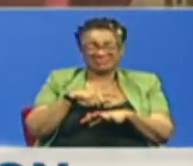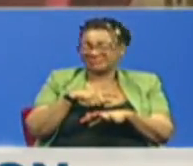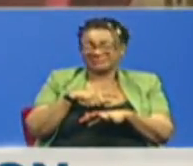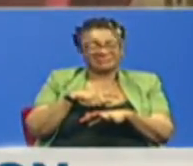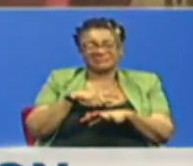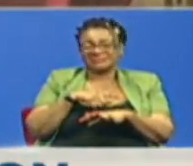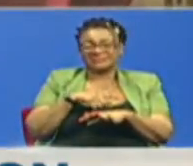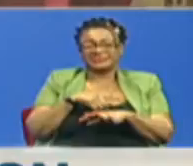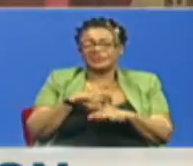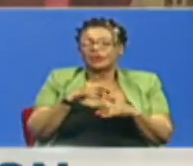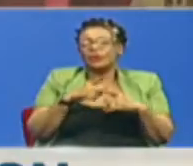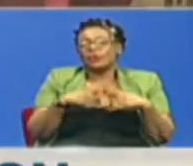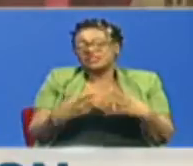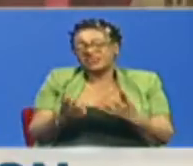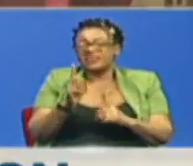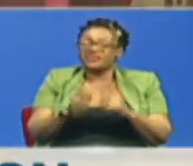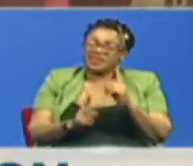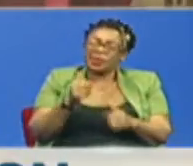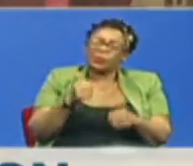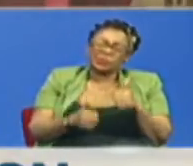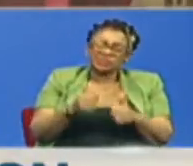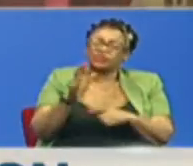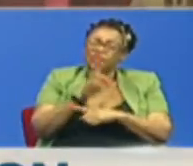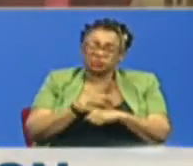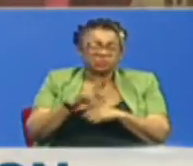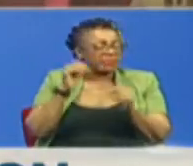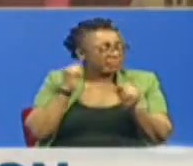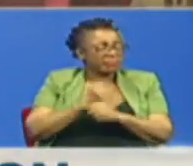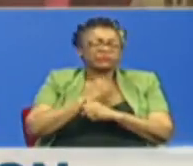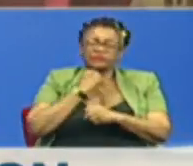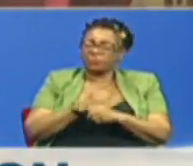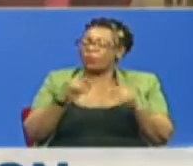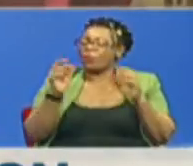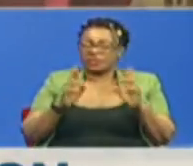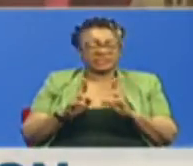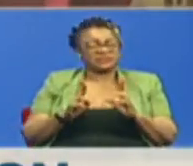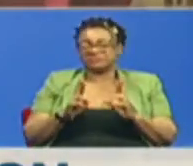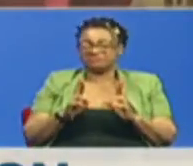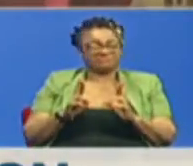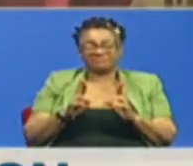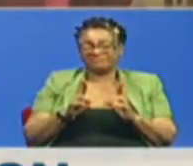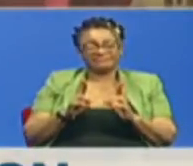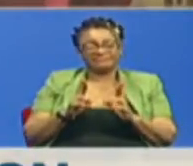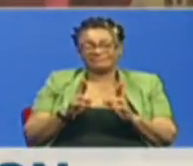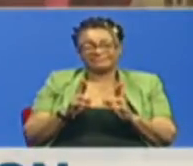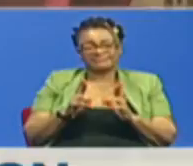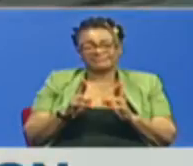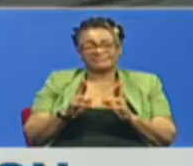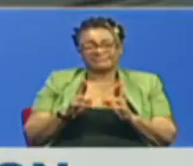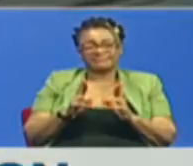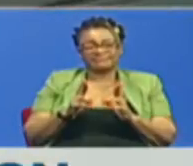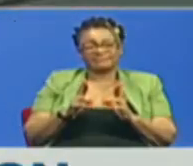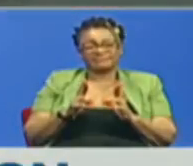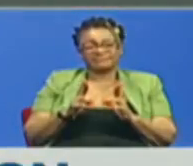are using that fire which they use to burn metals, that kitheri will not be ready.